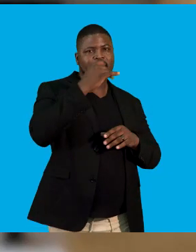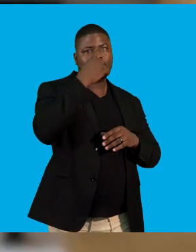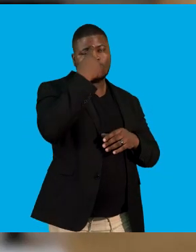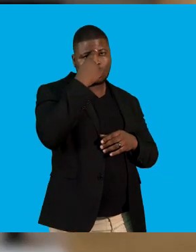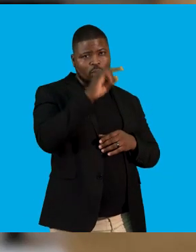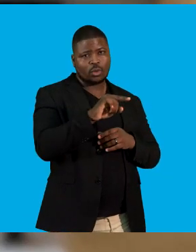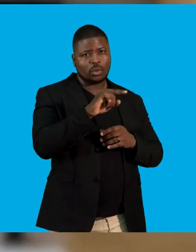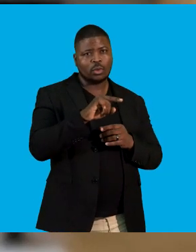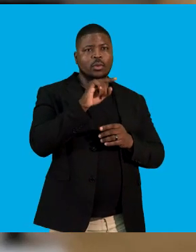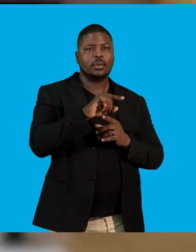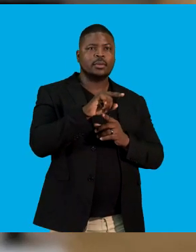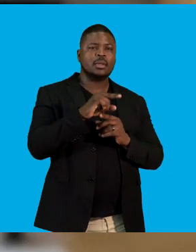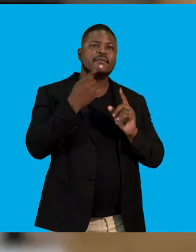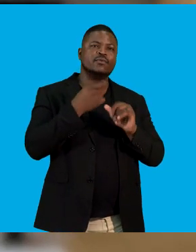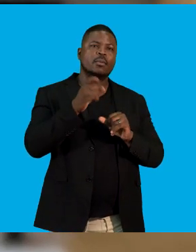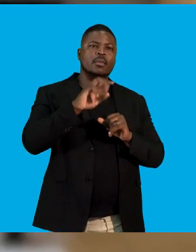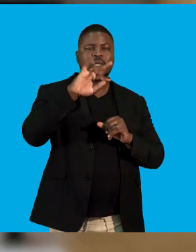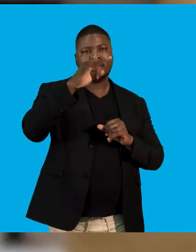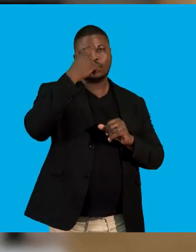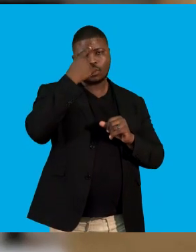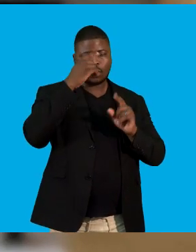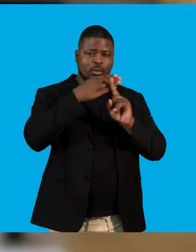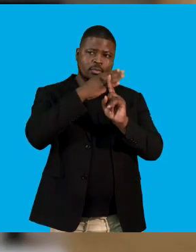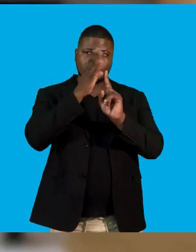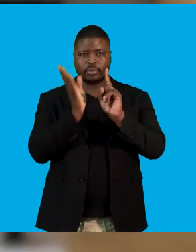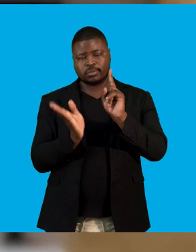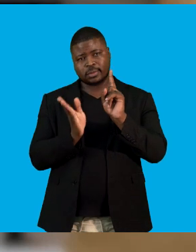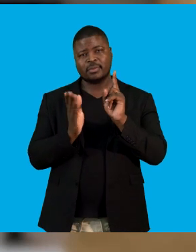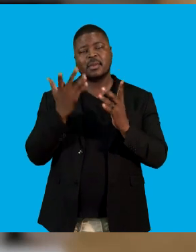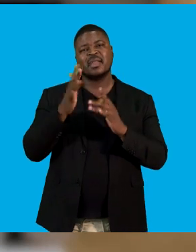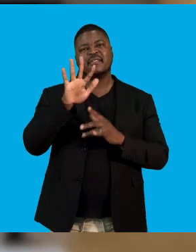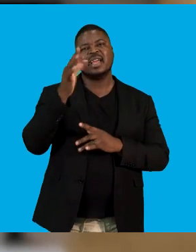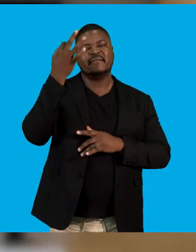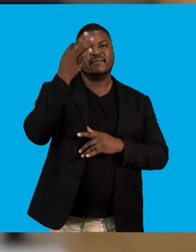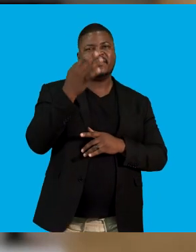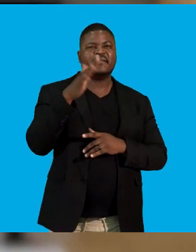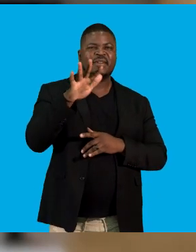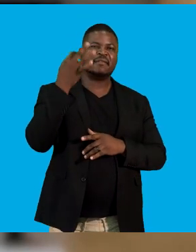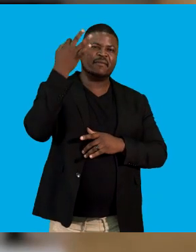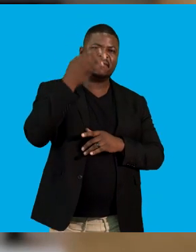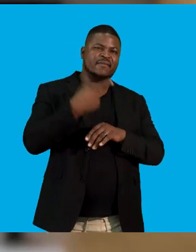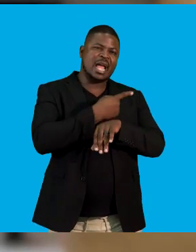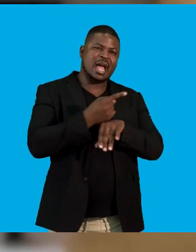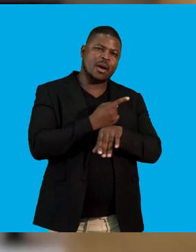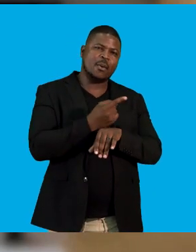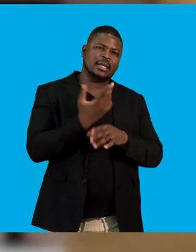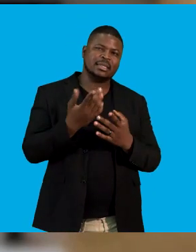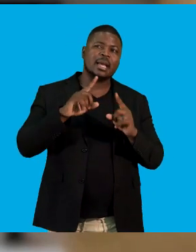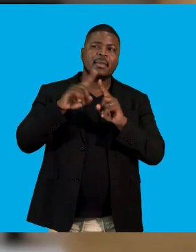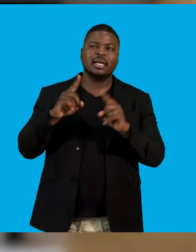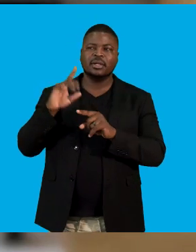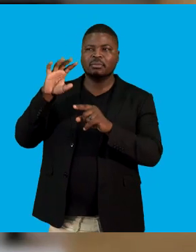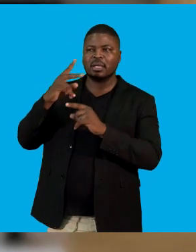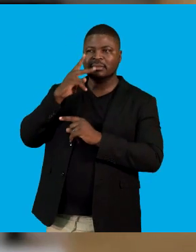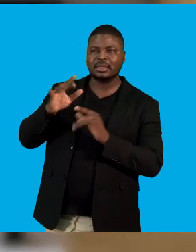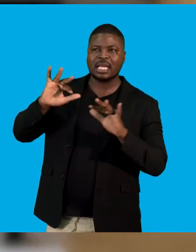to 8 p.m., we have a difference of how many hours? Of about 5 hours there. So how do we then